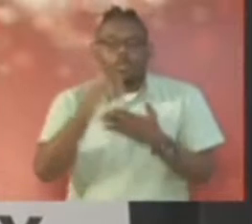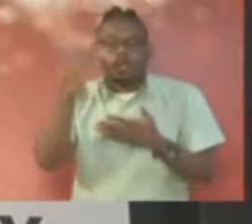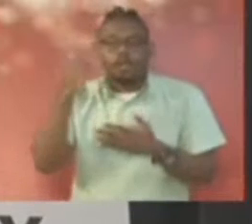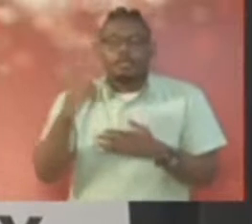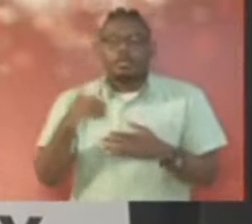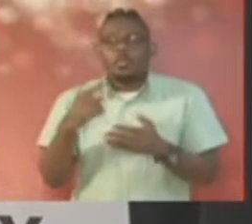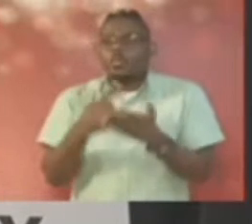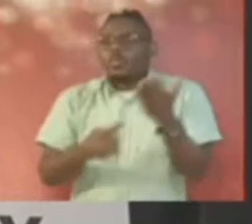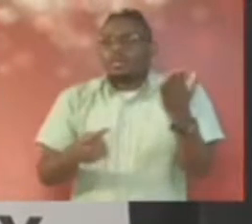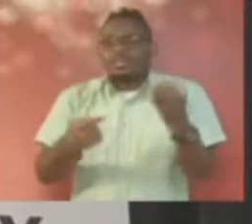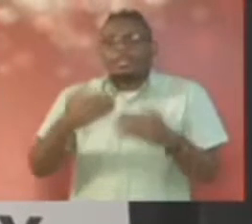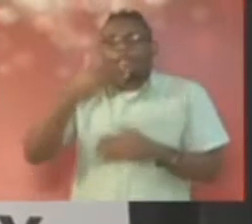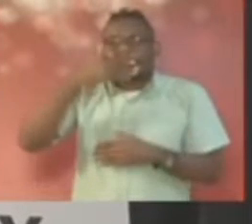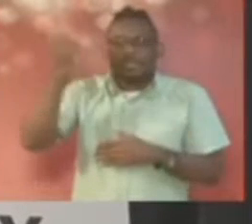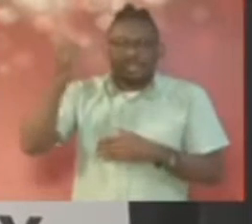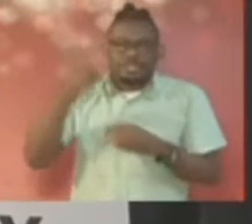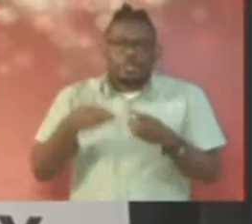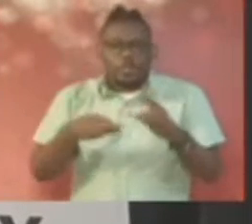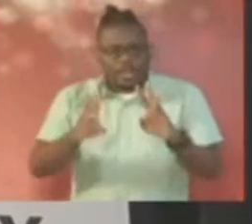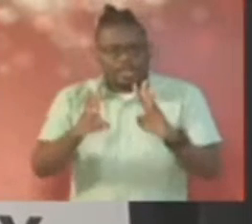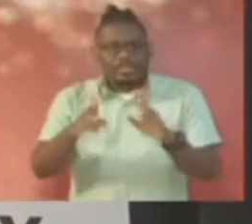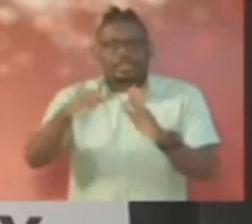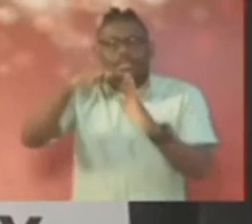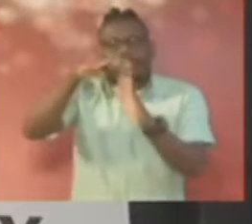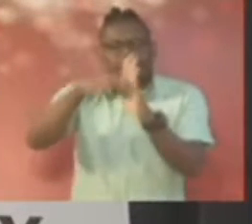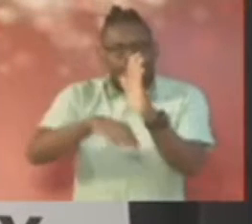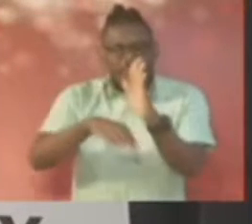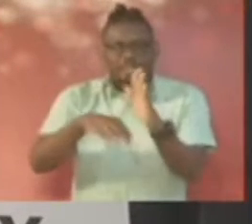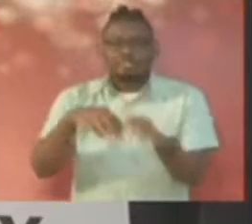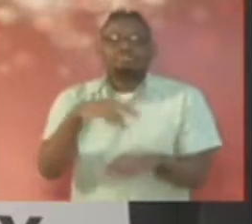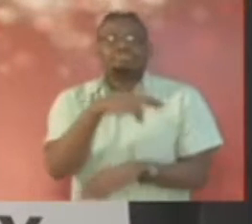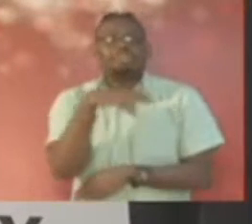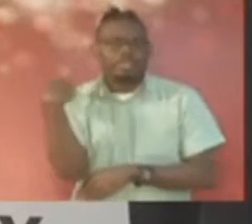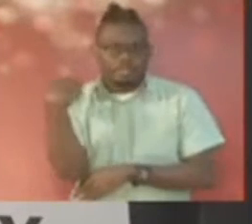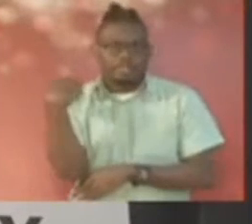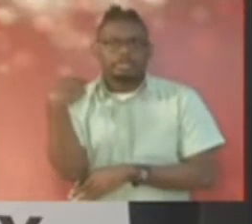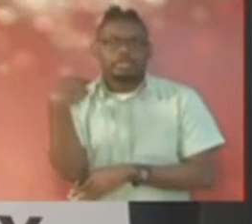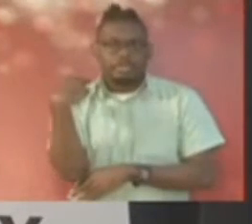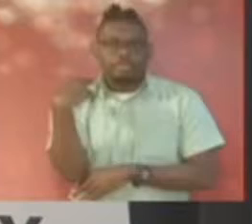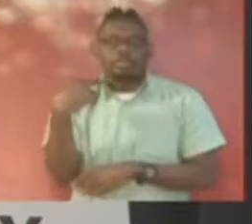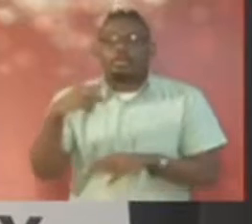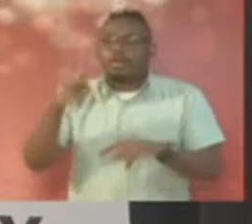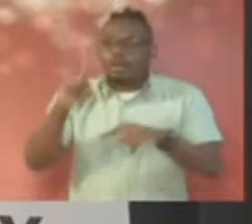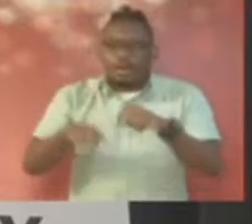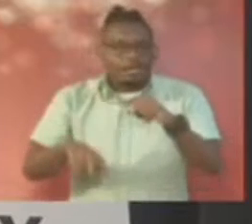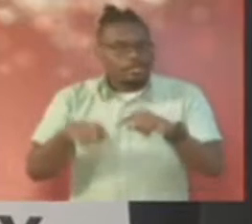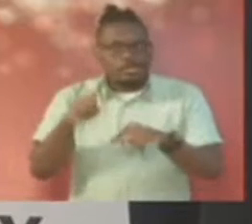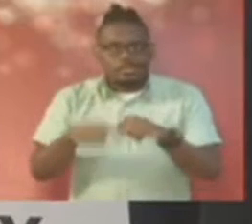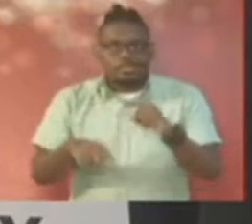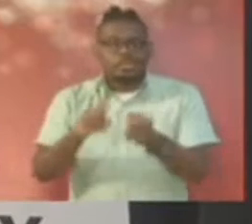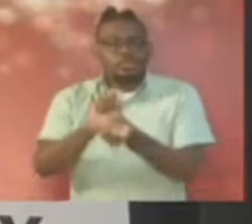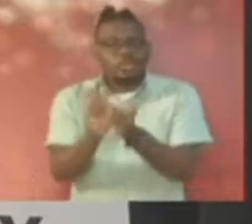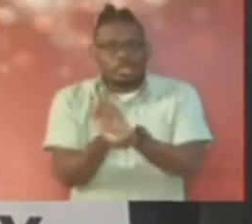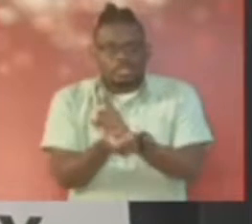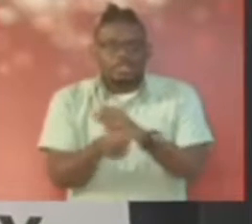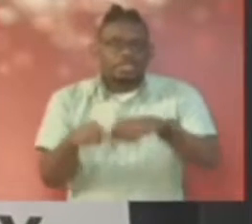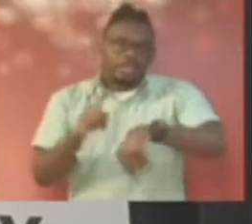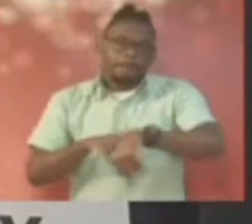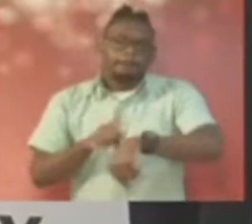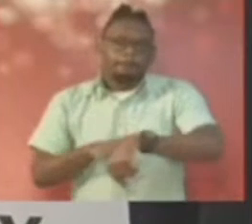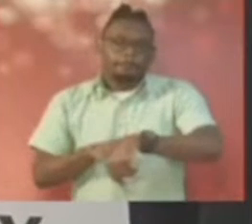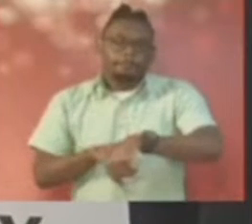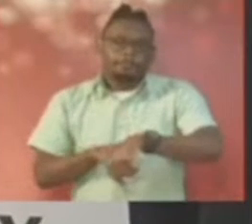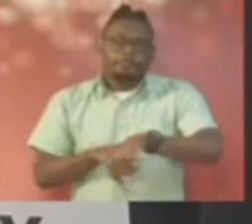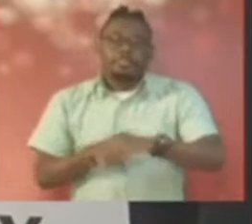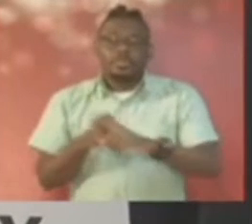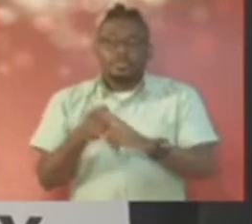to reduce risk in each situation. We cannot modify the time frame that it takes to get from